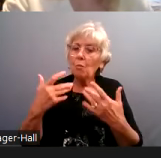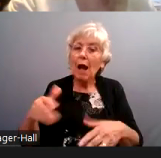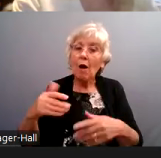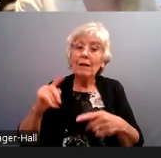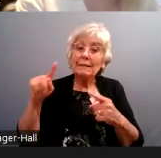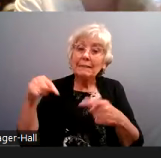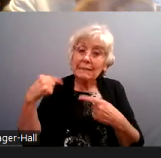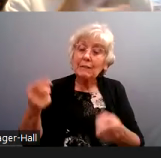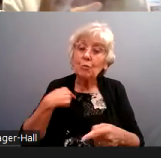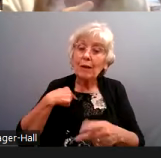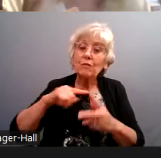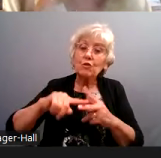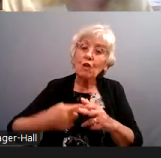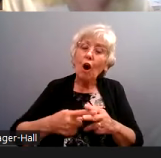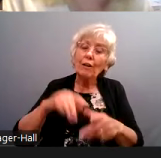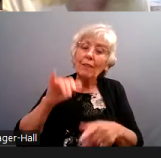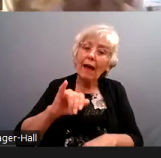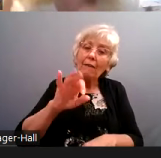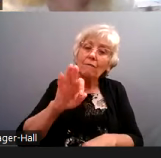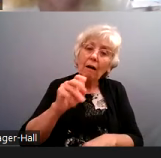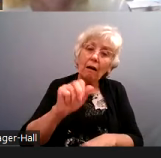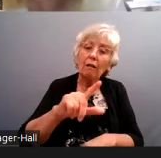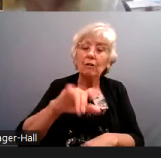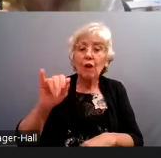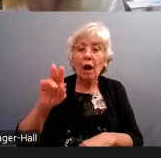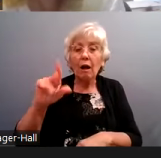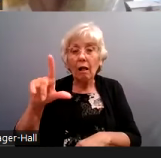fungal jungle, and Dr. Yee, you